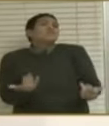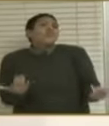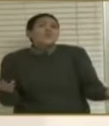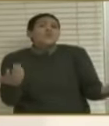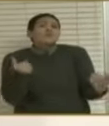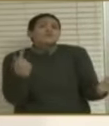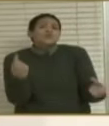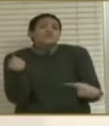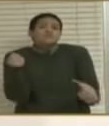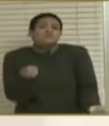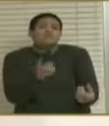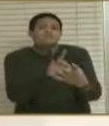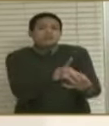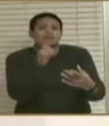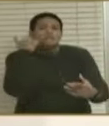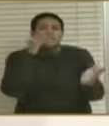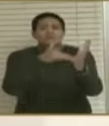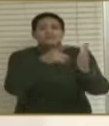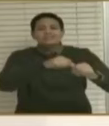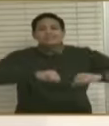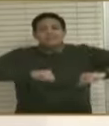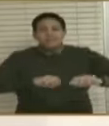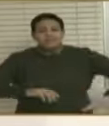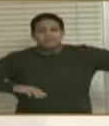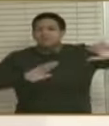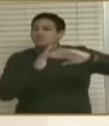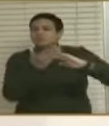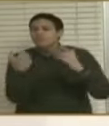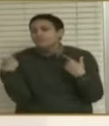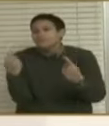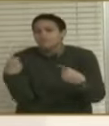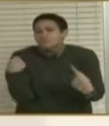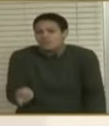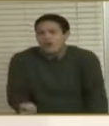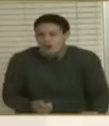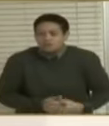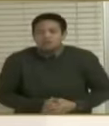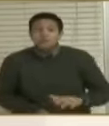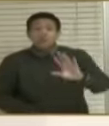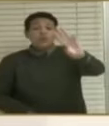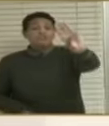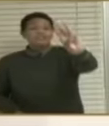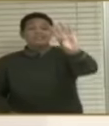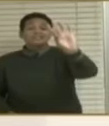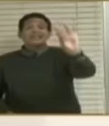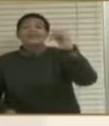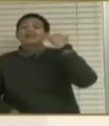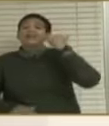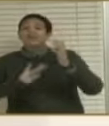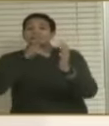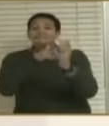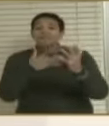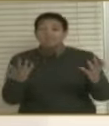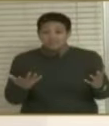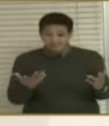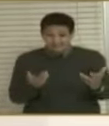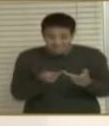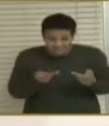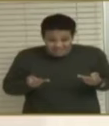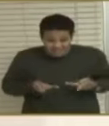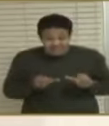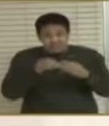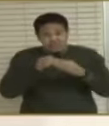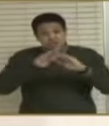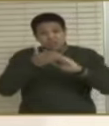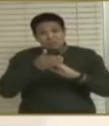the BPO space island-wide. So there are 68 BPO facilities across